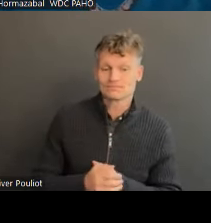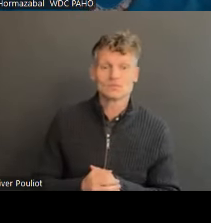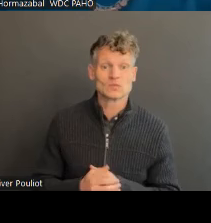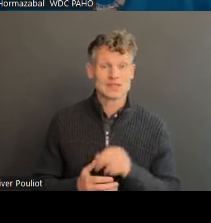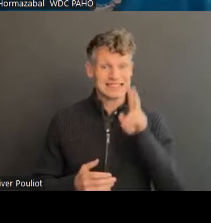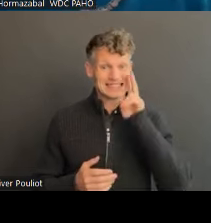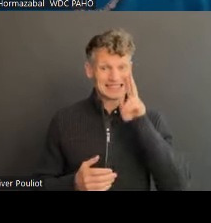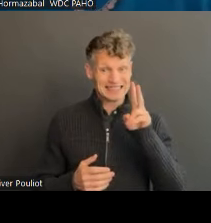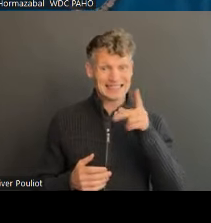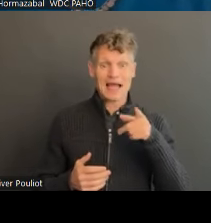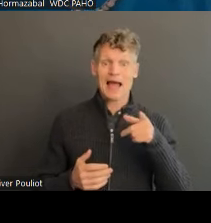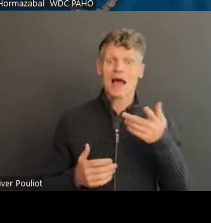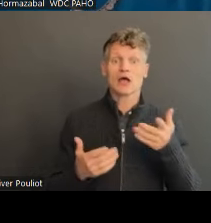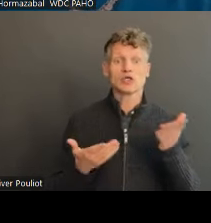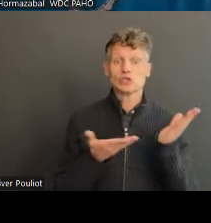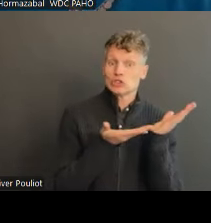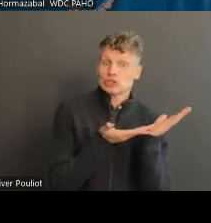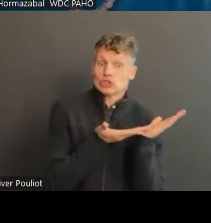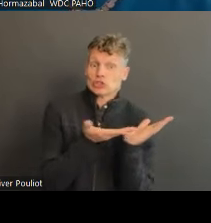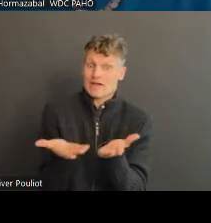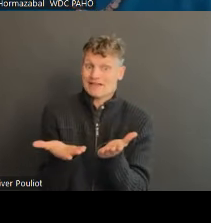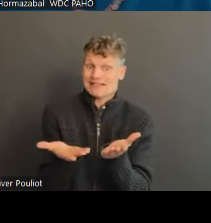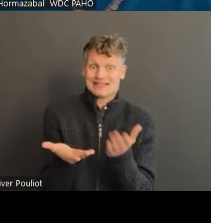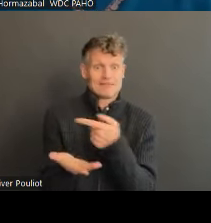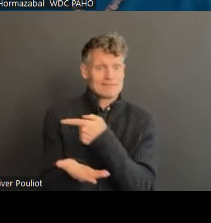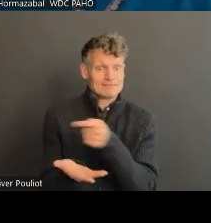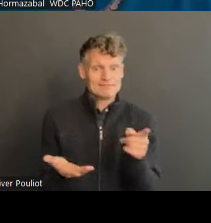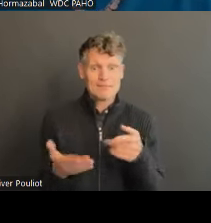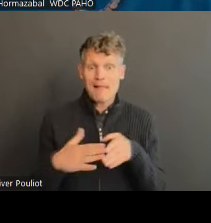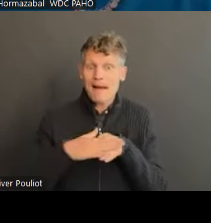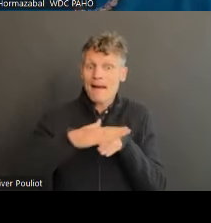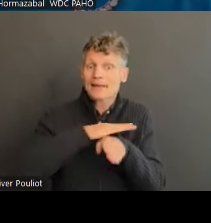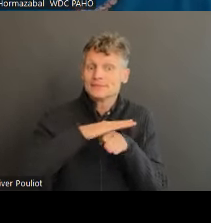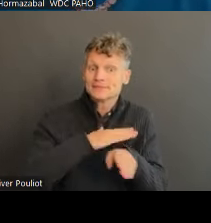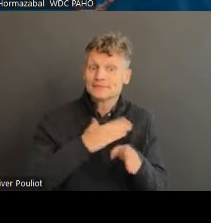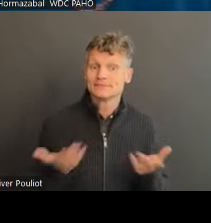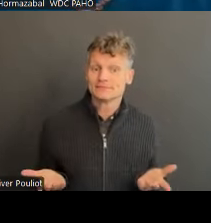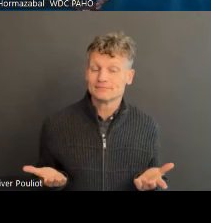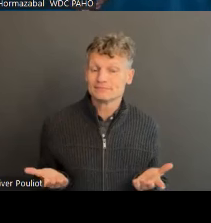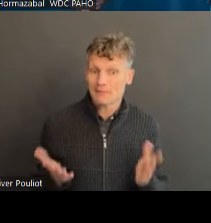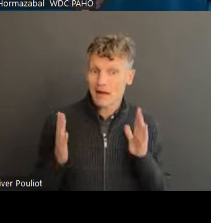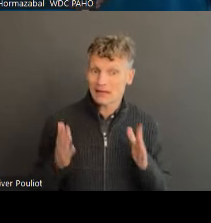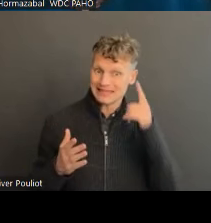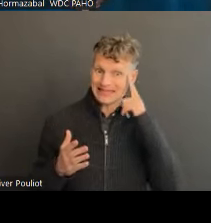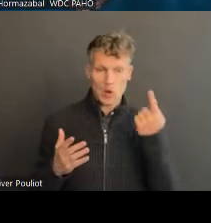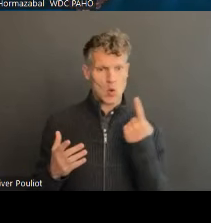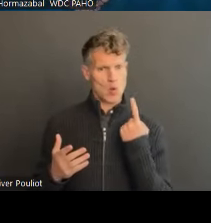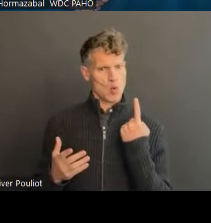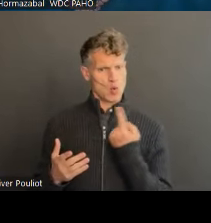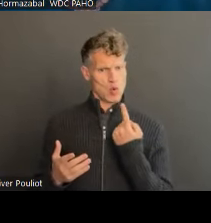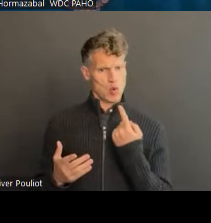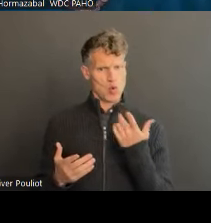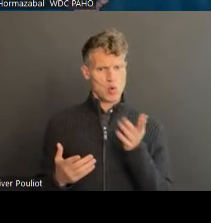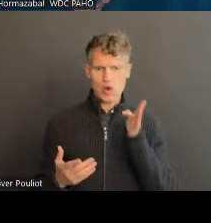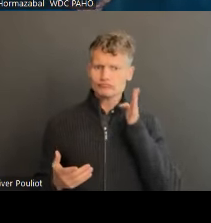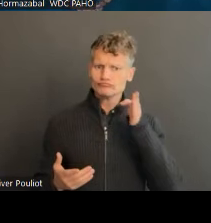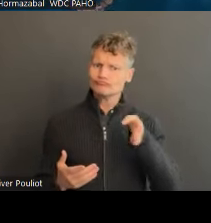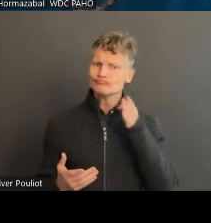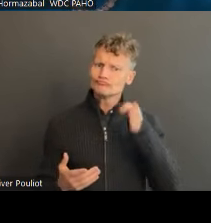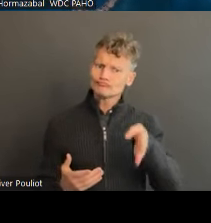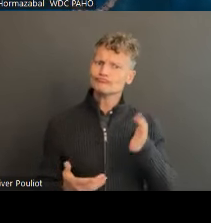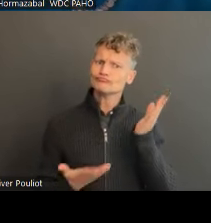habitualmente, services, ¿cierto?, which lo is something that we mismo, need to aquellos concentrate que on. utilizan los servicios Normally, we look at who y por lo uses health tanto, services, and principalmente aquellos que tienen